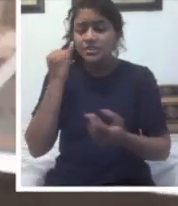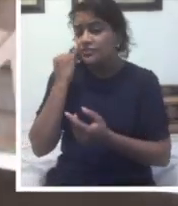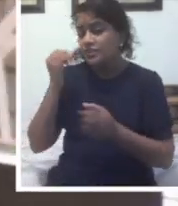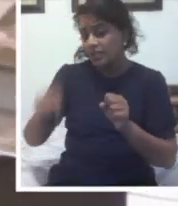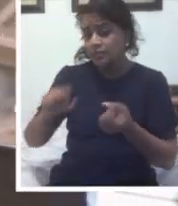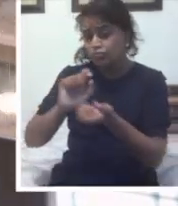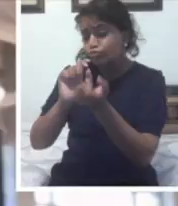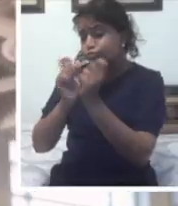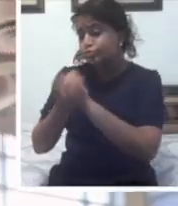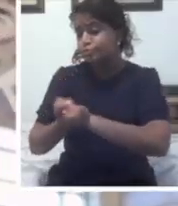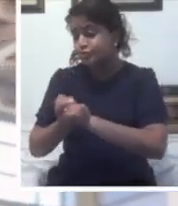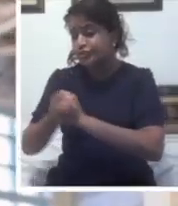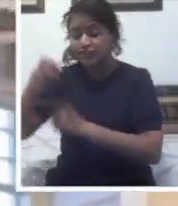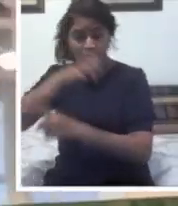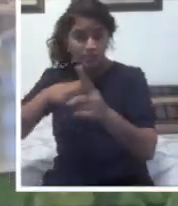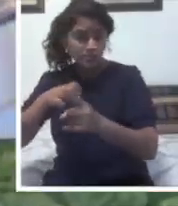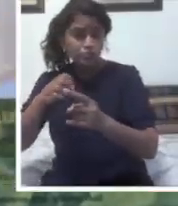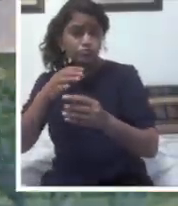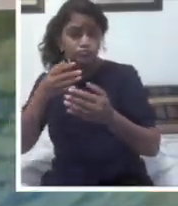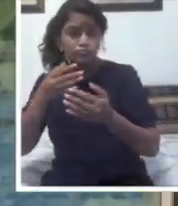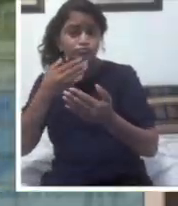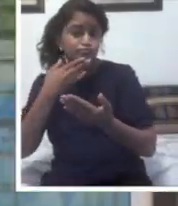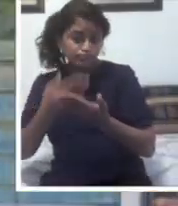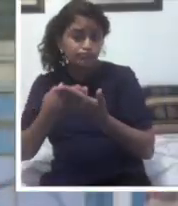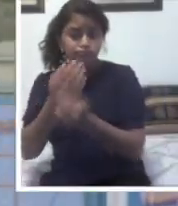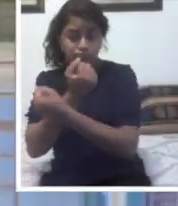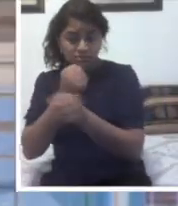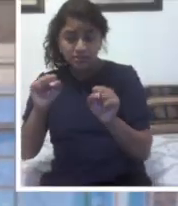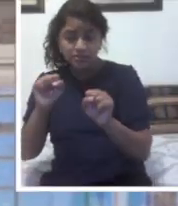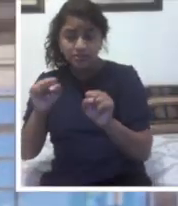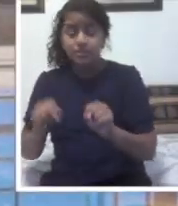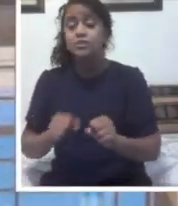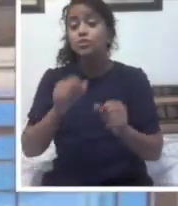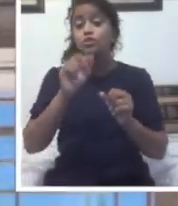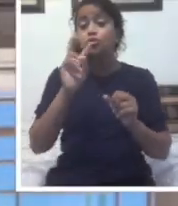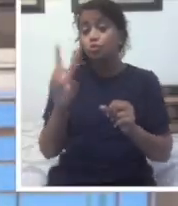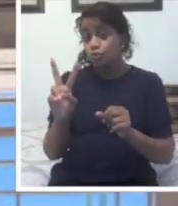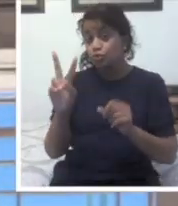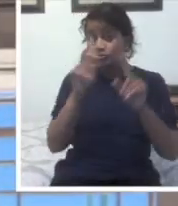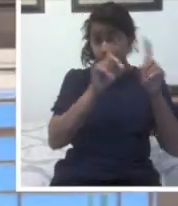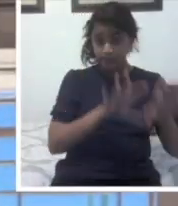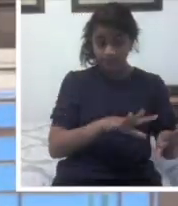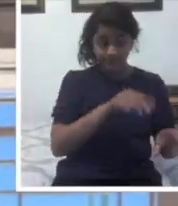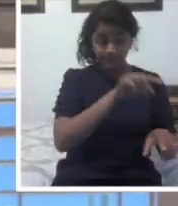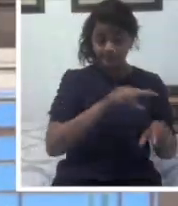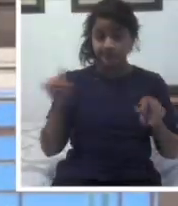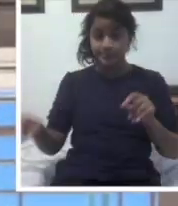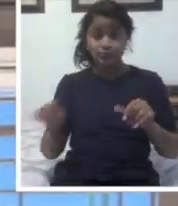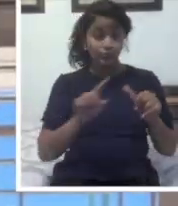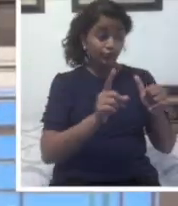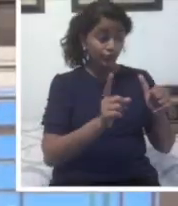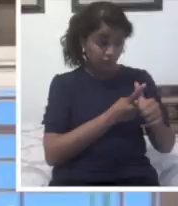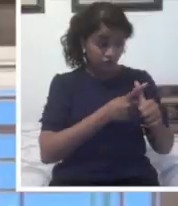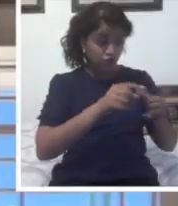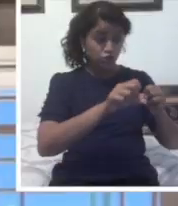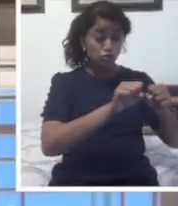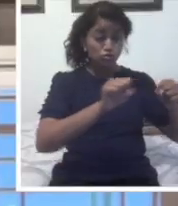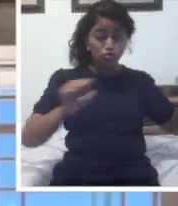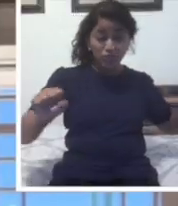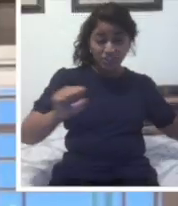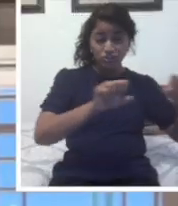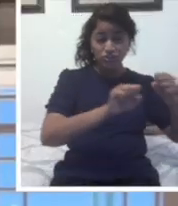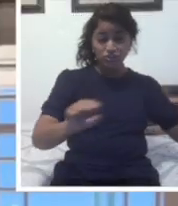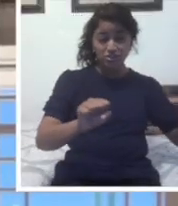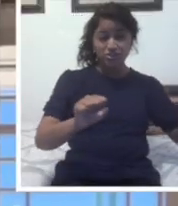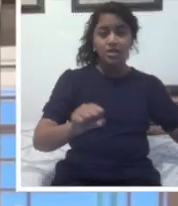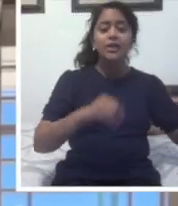useful material. All these materials were put to two tests. The first of them is the stretching test, which